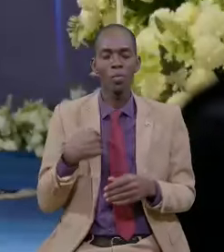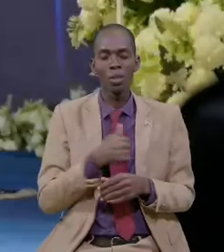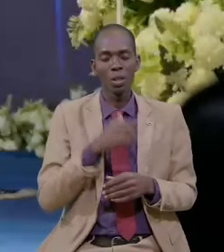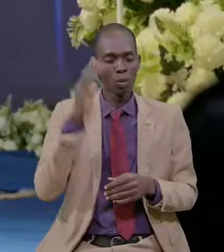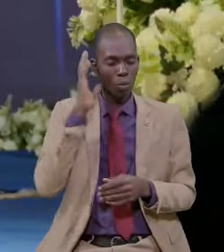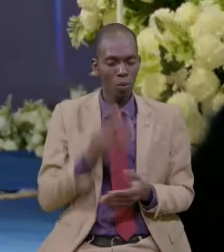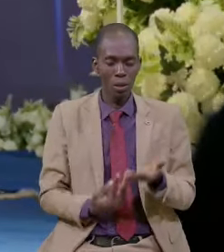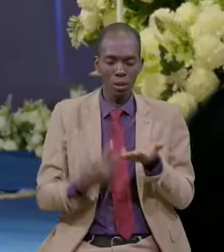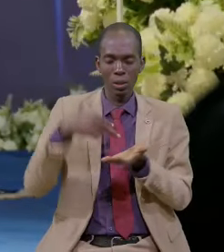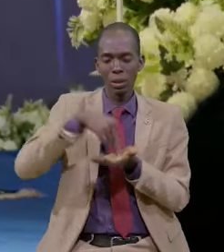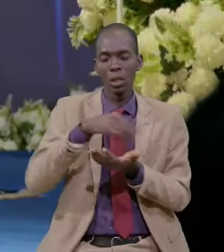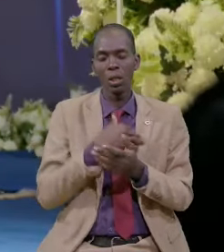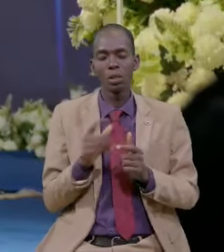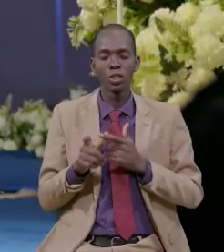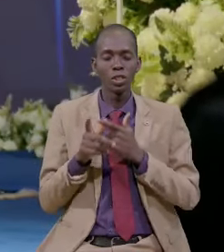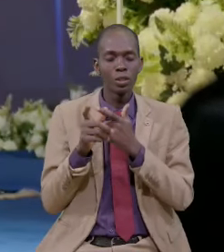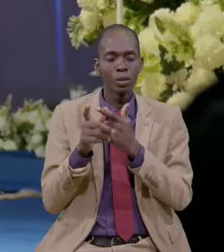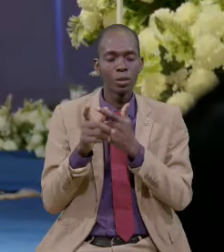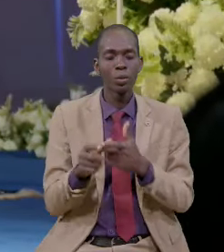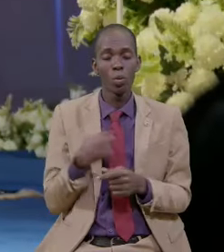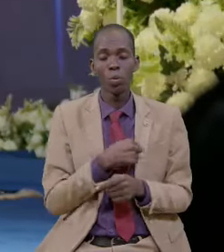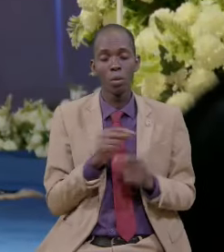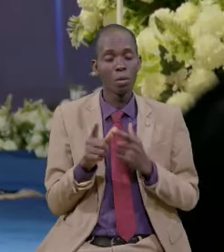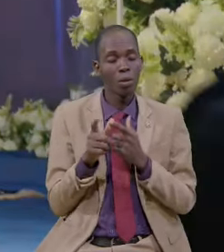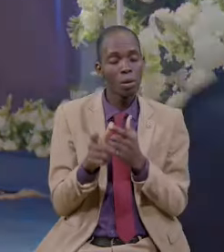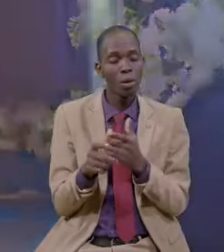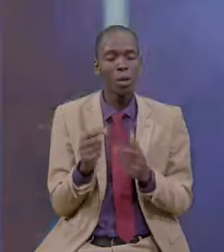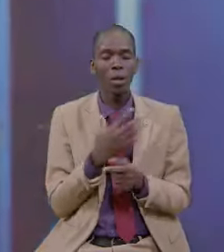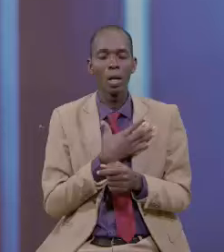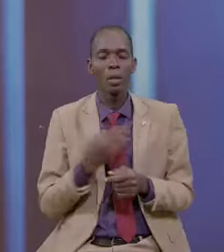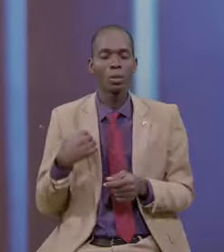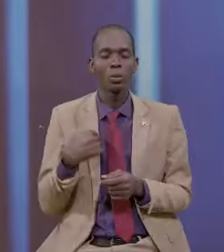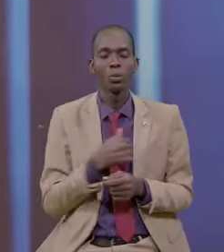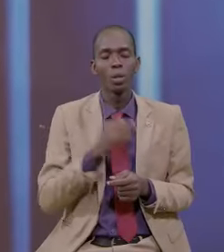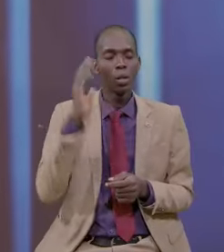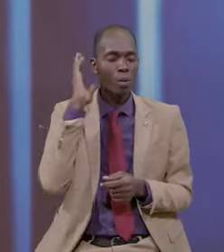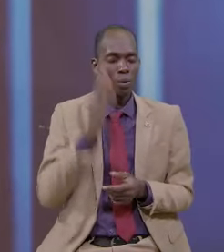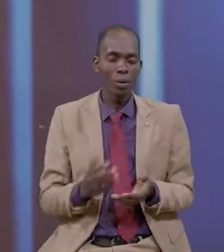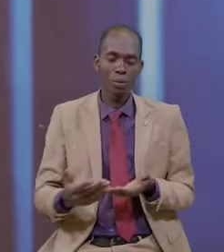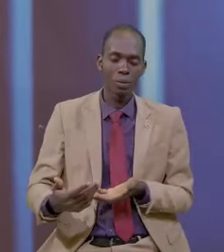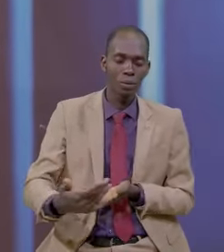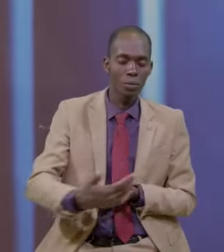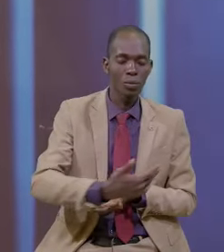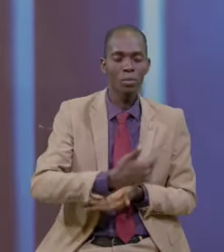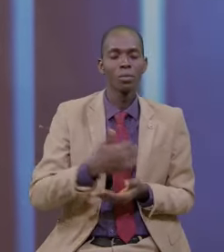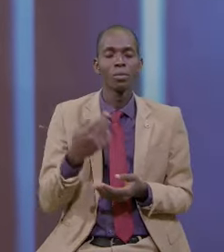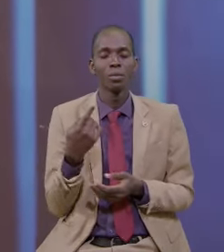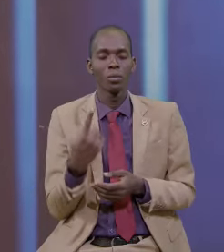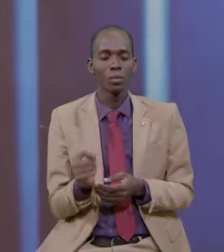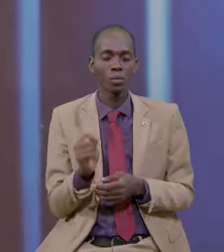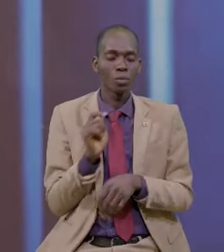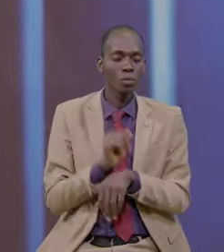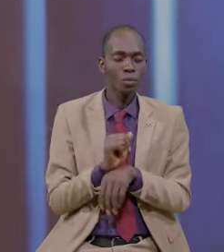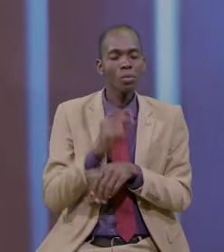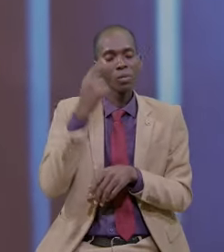and run. We'll run and we will harvest that world, the world for the kingdom of